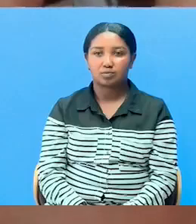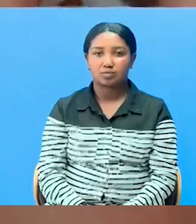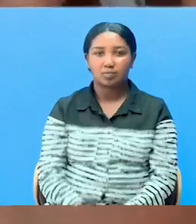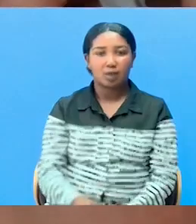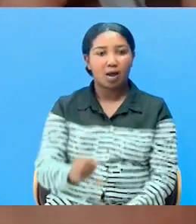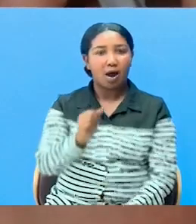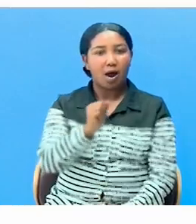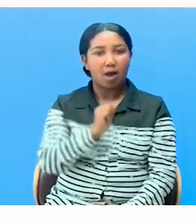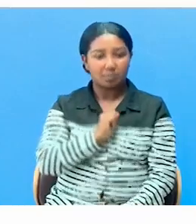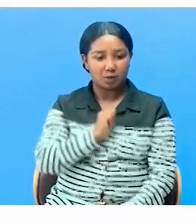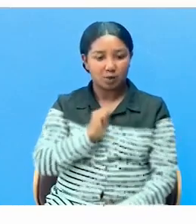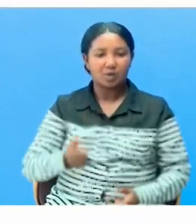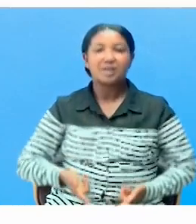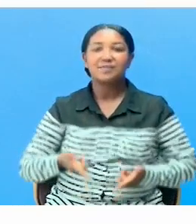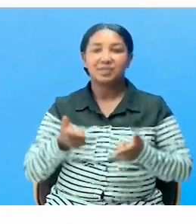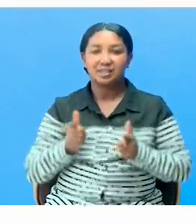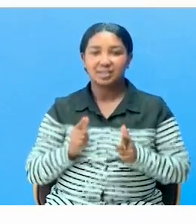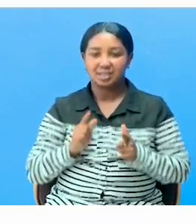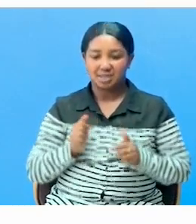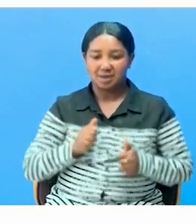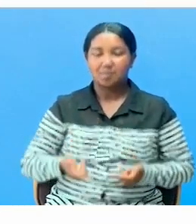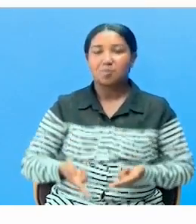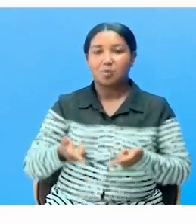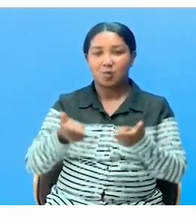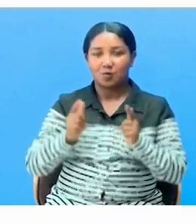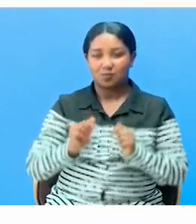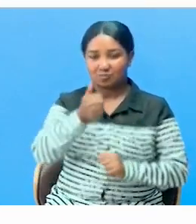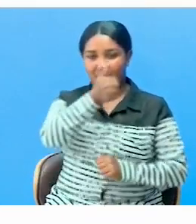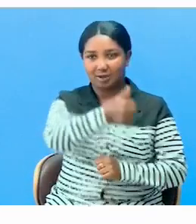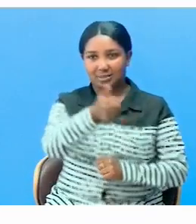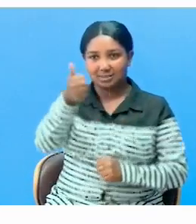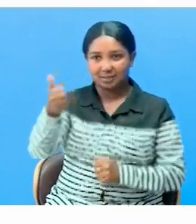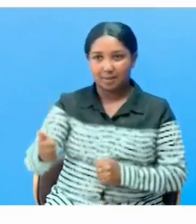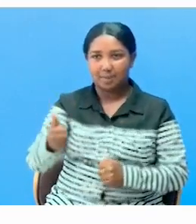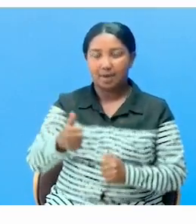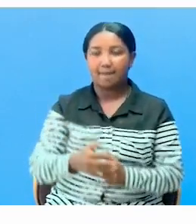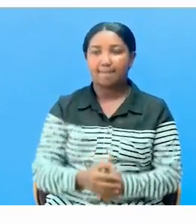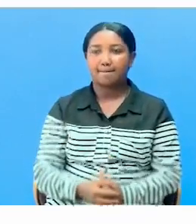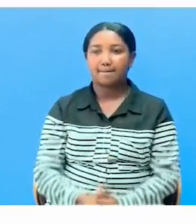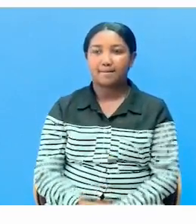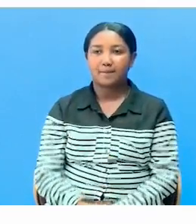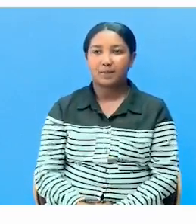I live in Addis Ababa.